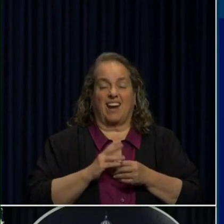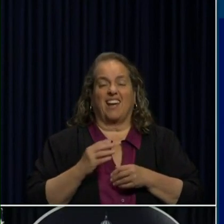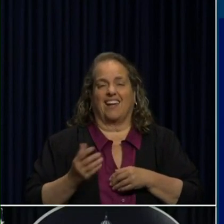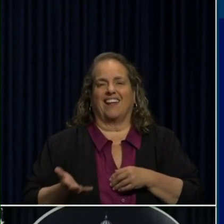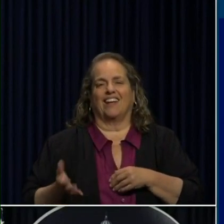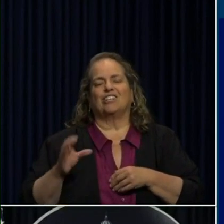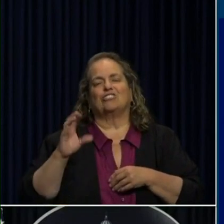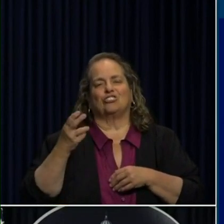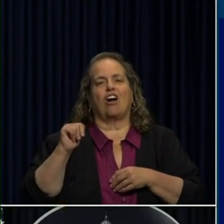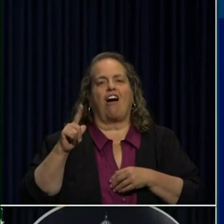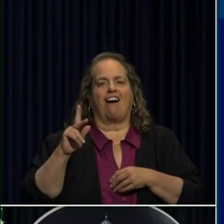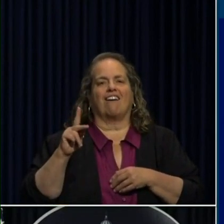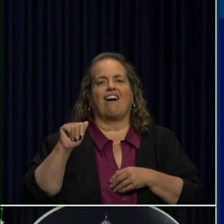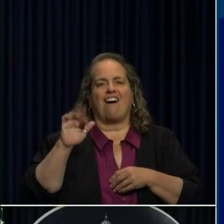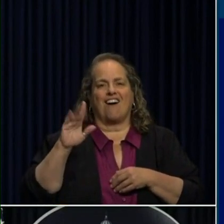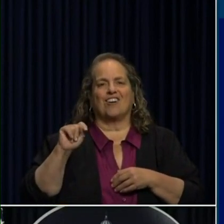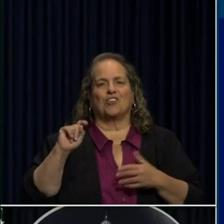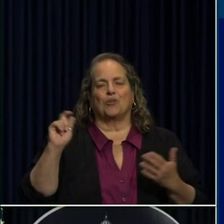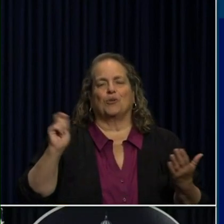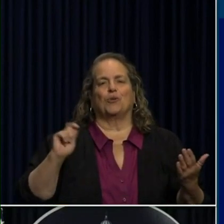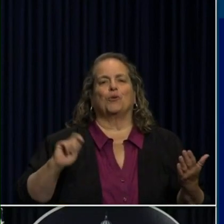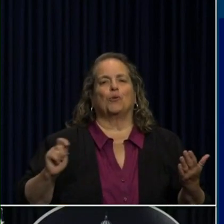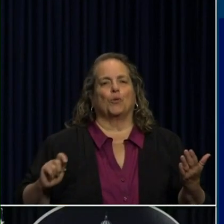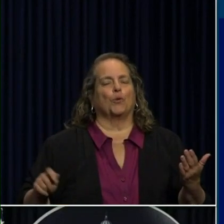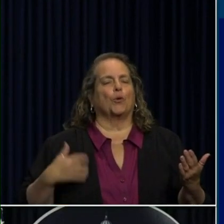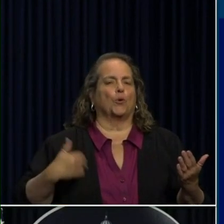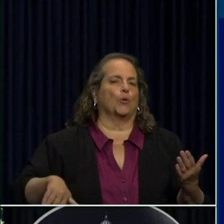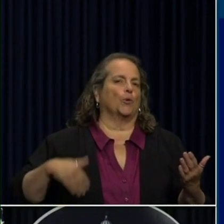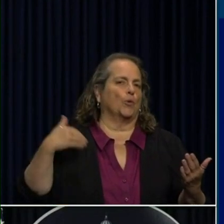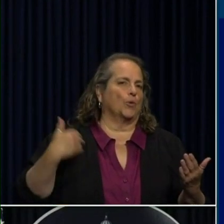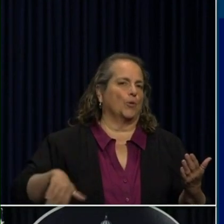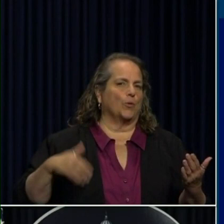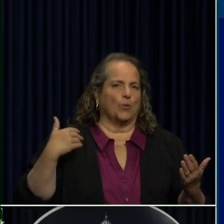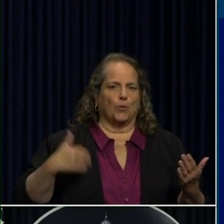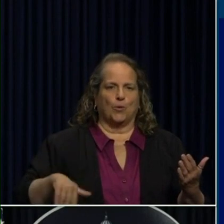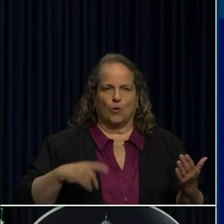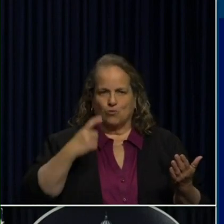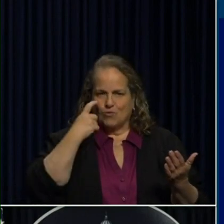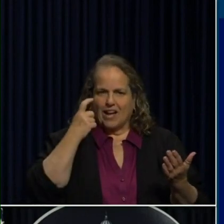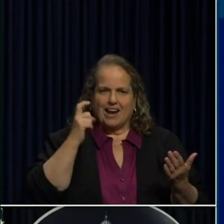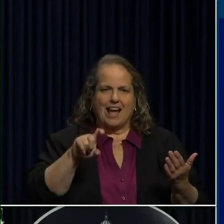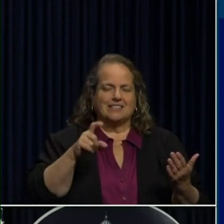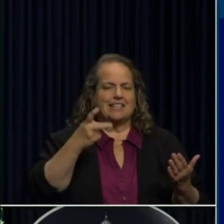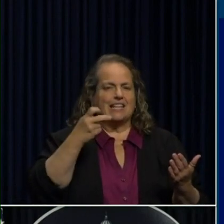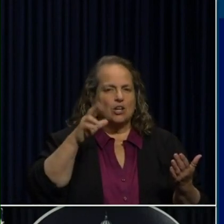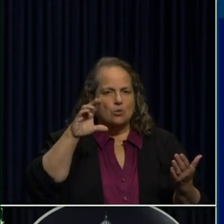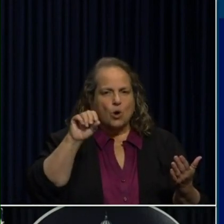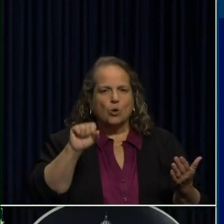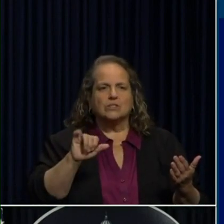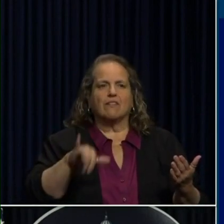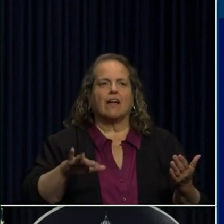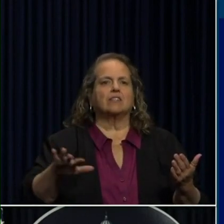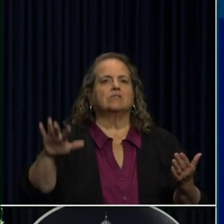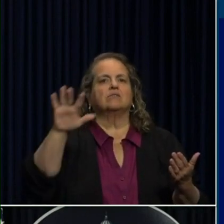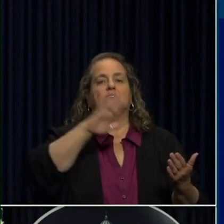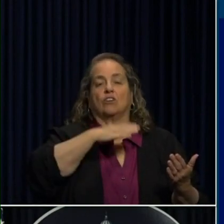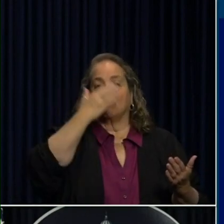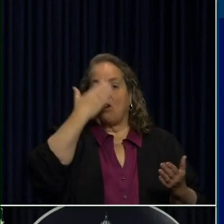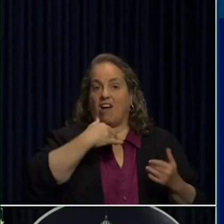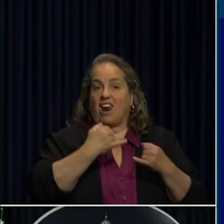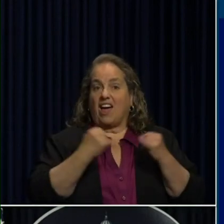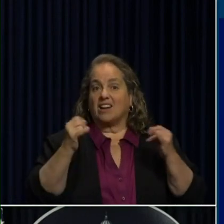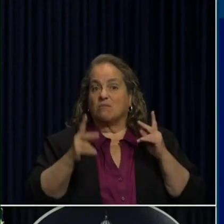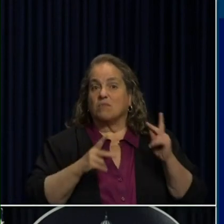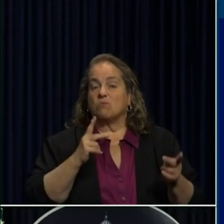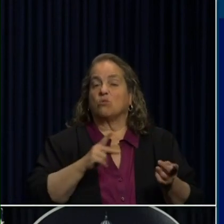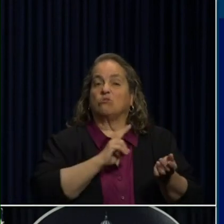the chalk art has been amazing, recognizing those heroes that are out there, especially those on the front lines.